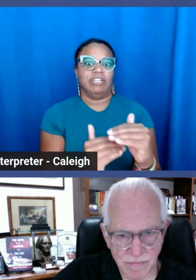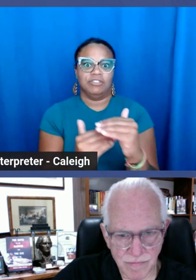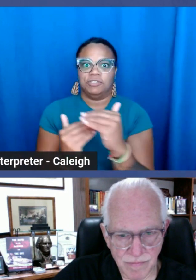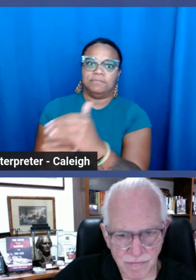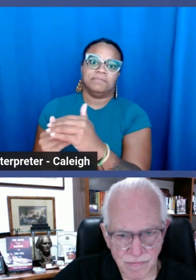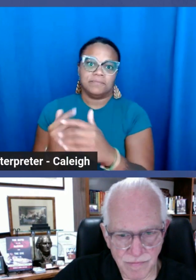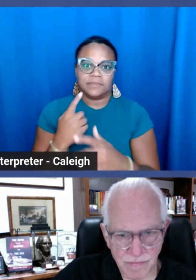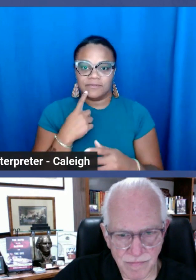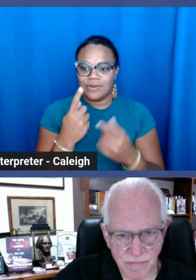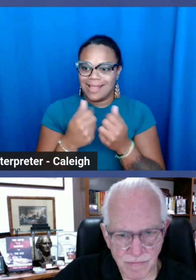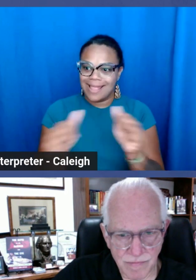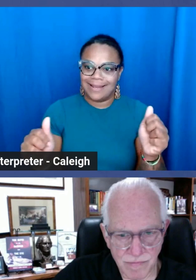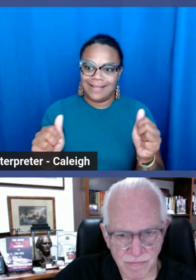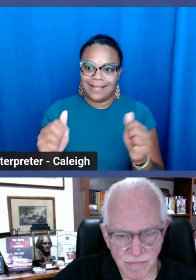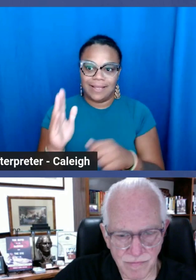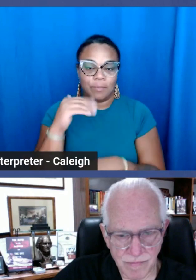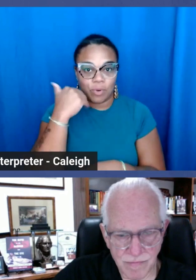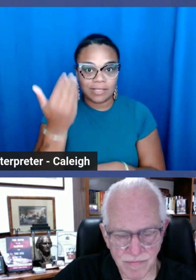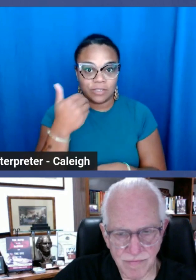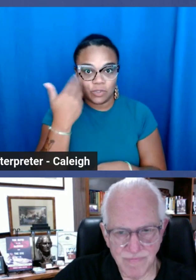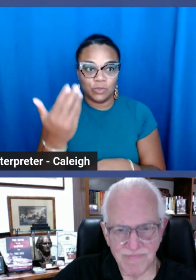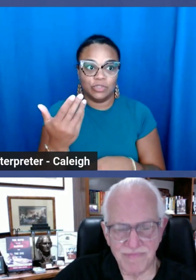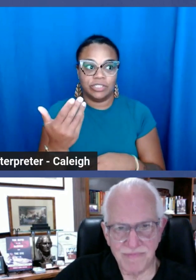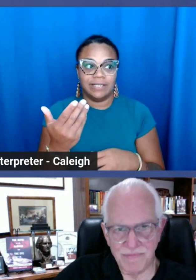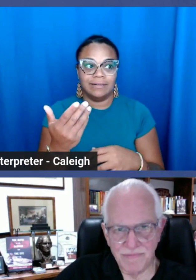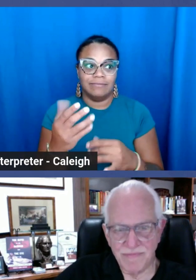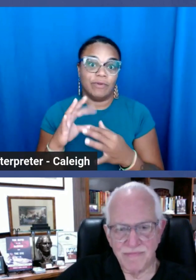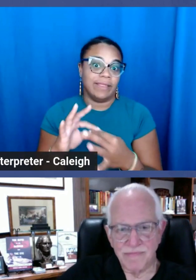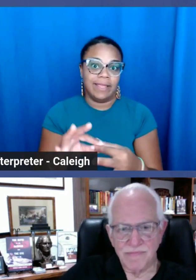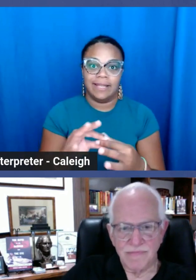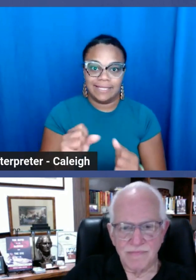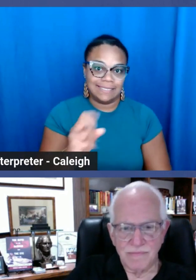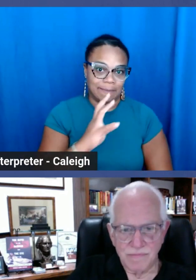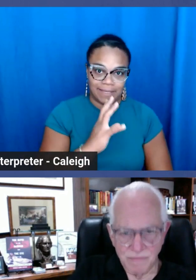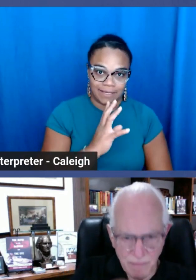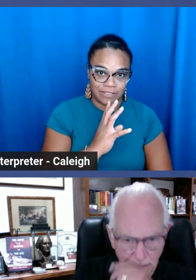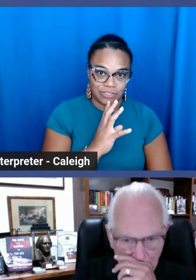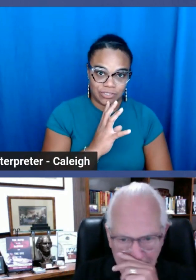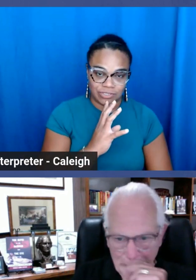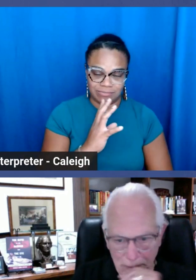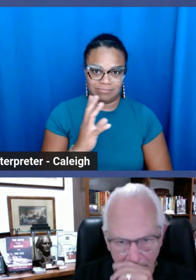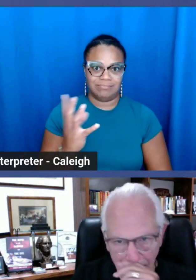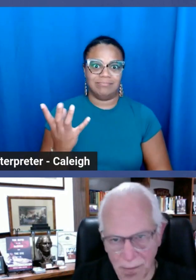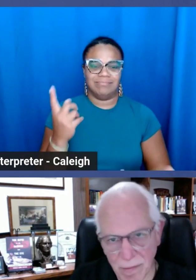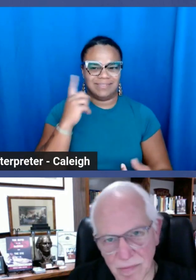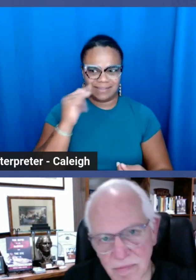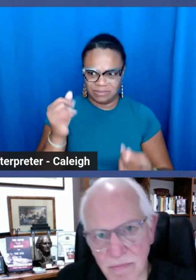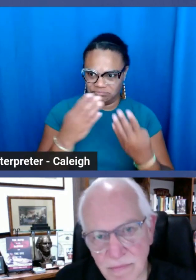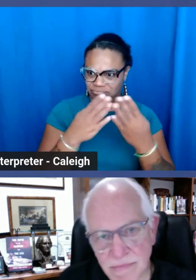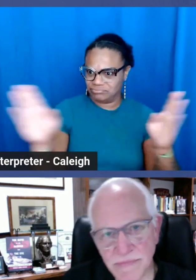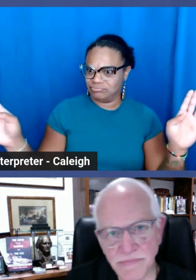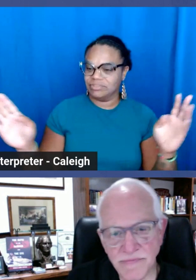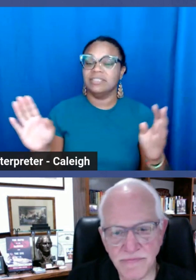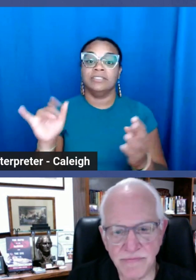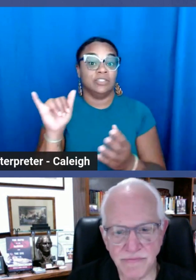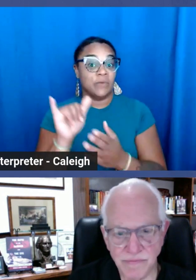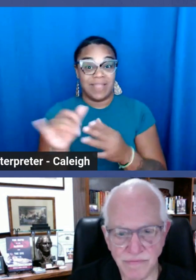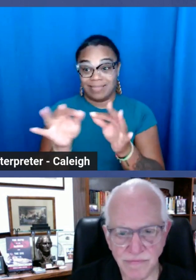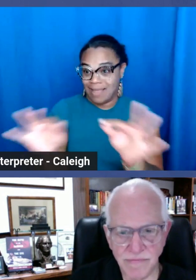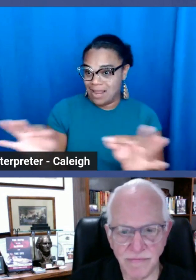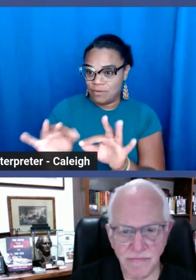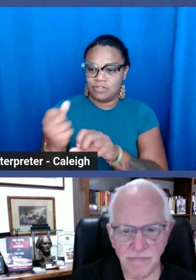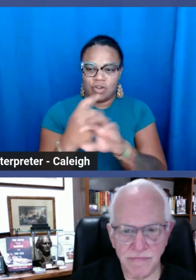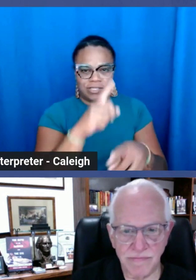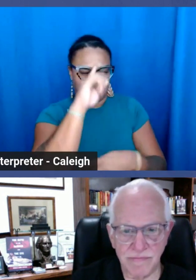any prostitution adjacent speech, that led to confusion and concern